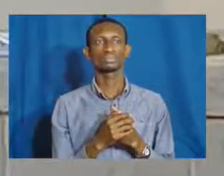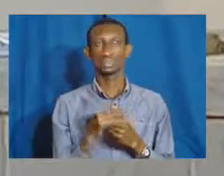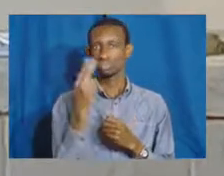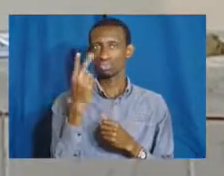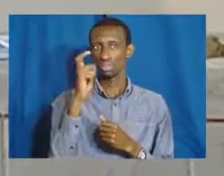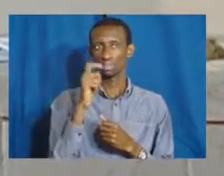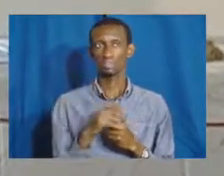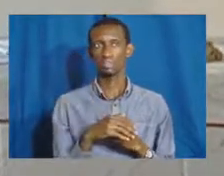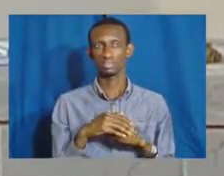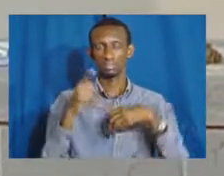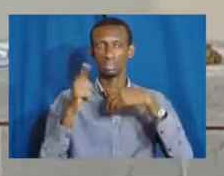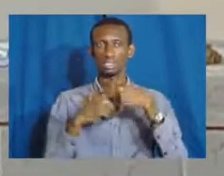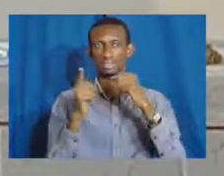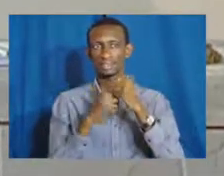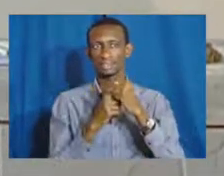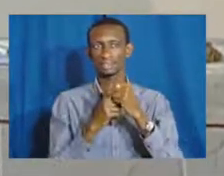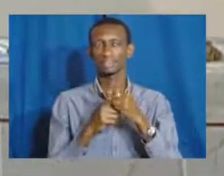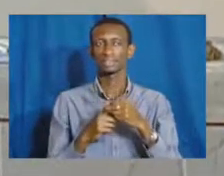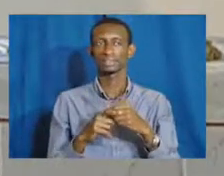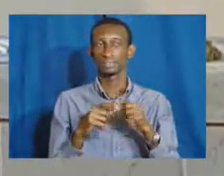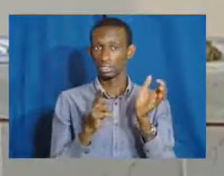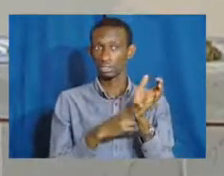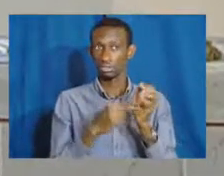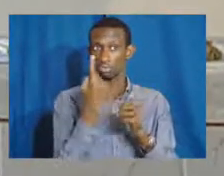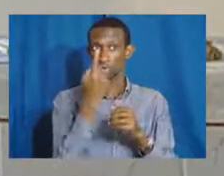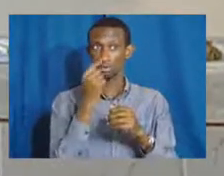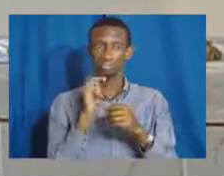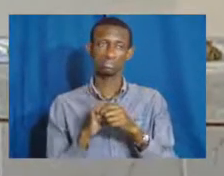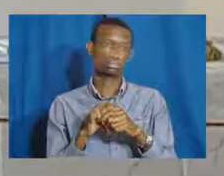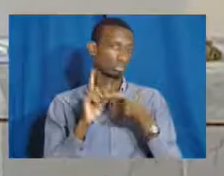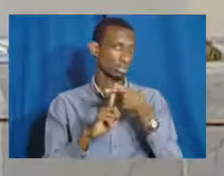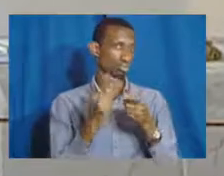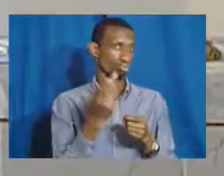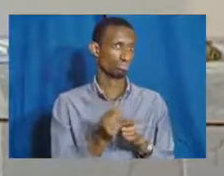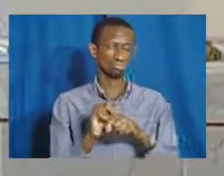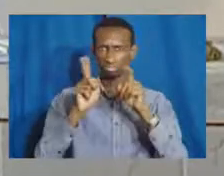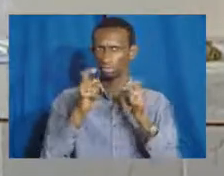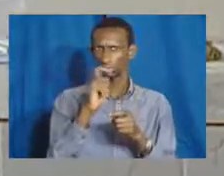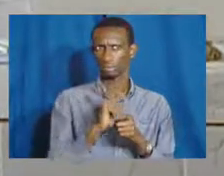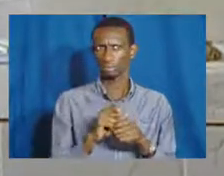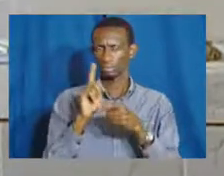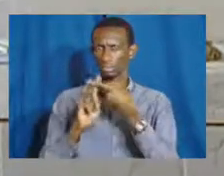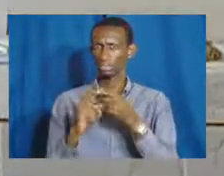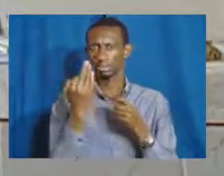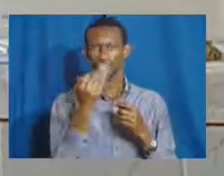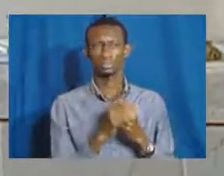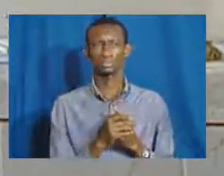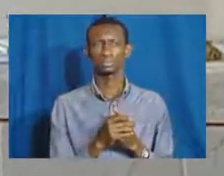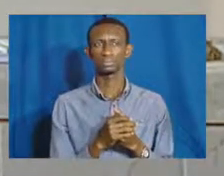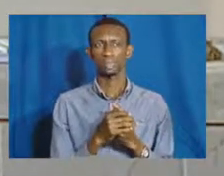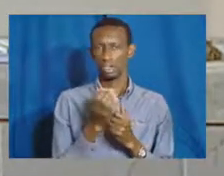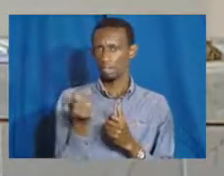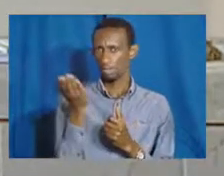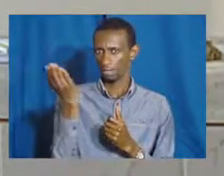2x minus 6 equals 1 plus 2 times x plus 3. We